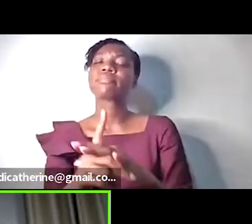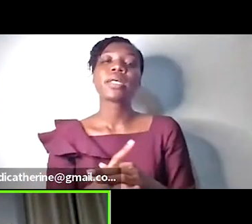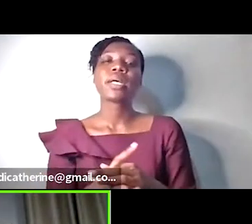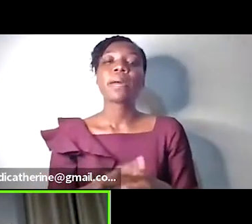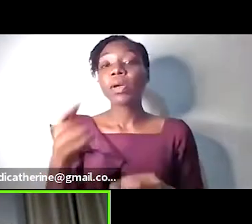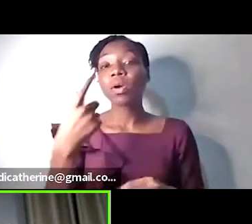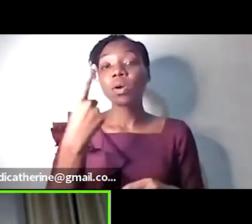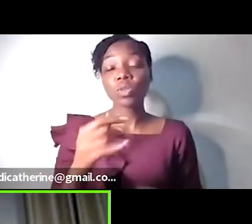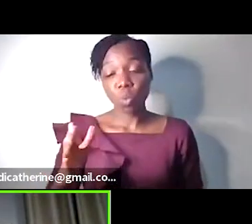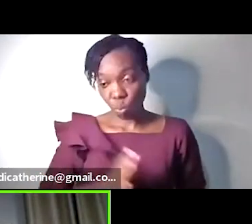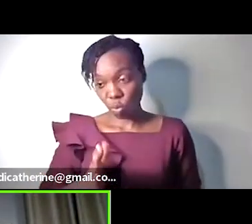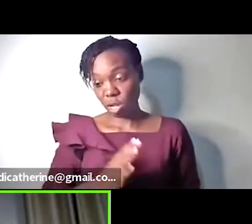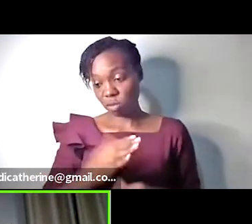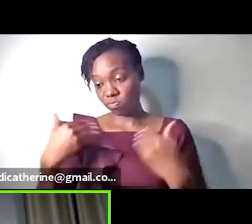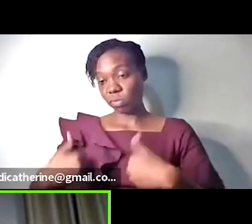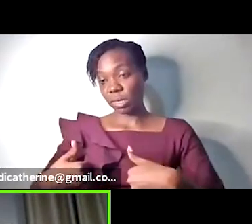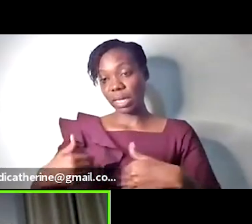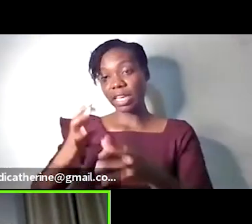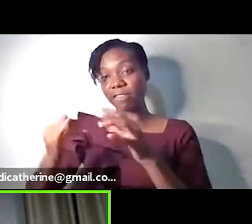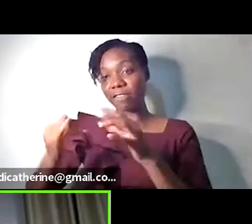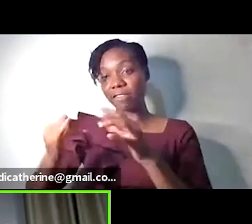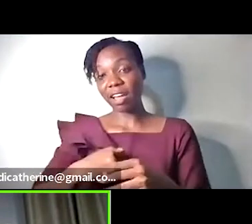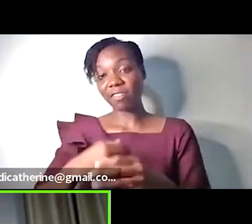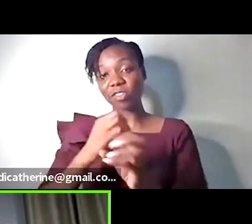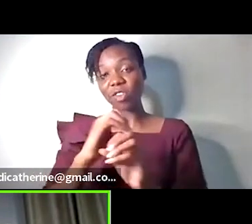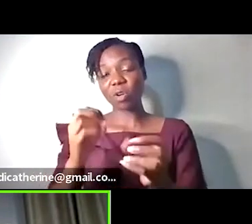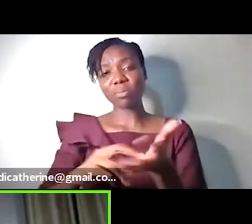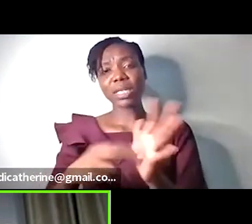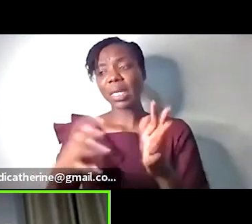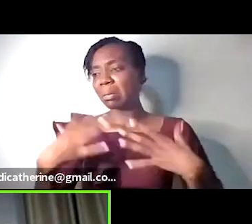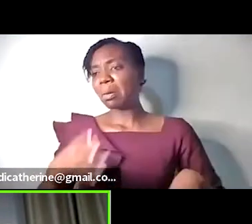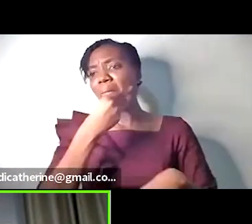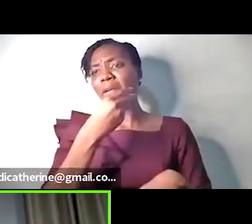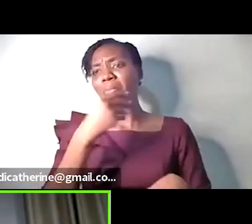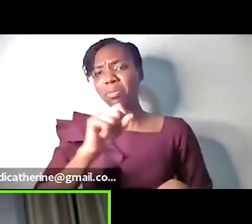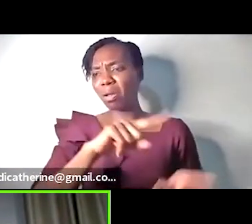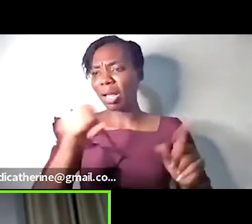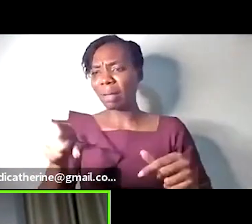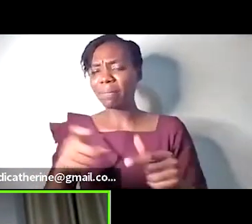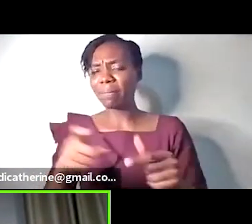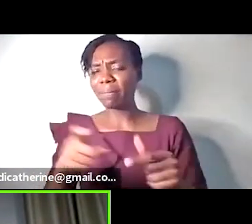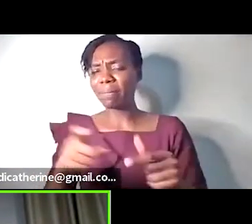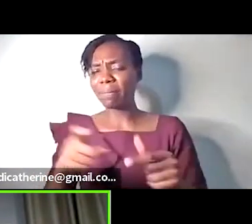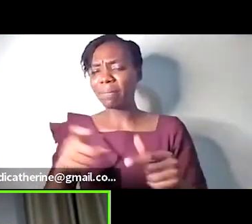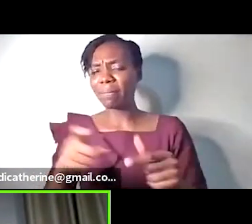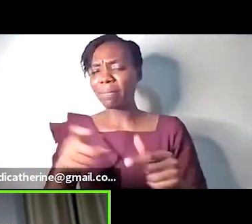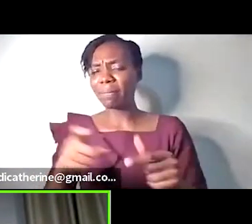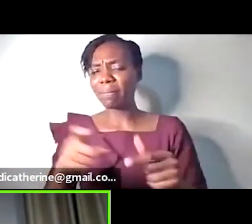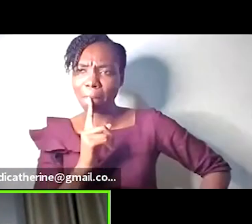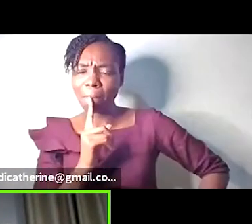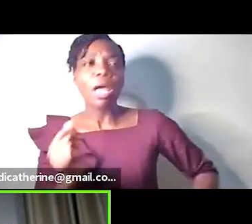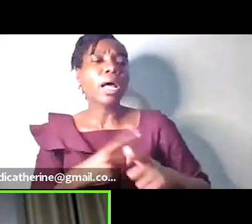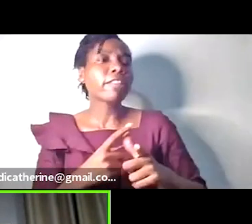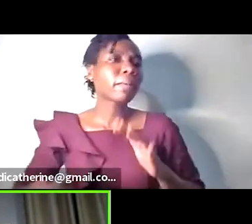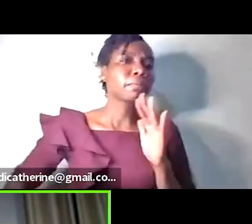up with so many ideas, you'll be criticized, whereas a man can easily come in, just say a point or two and walk out. Be that